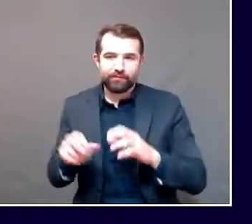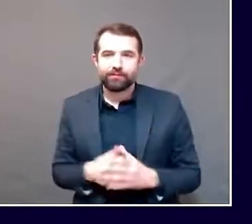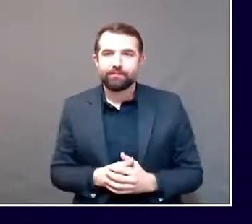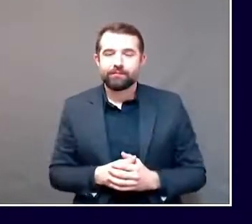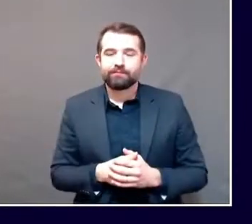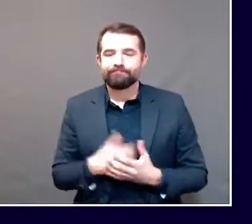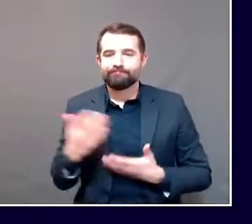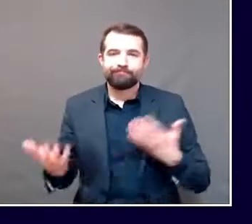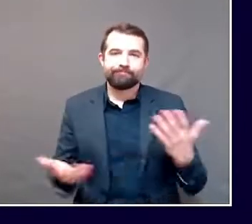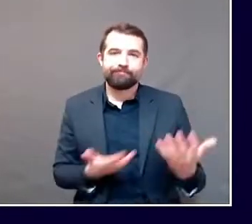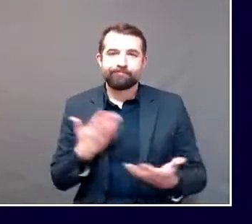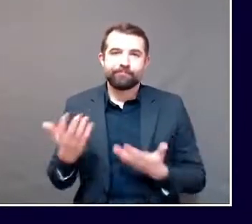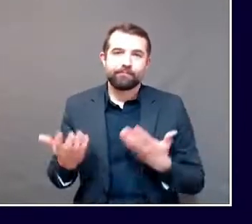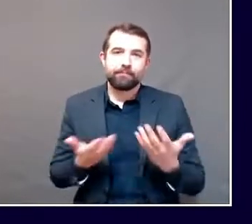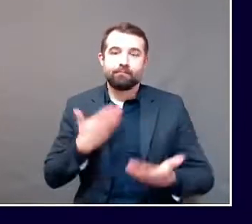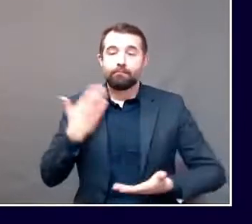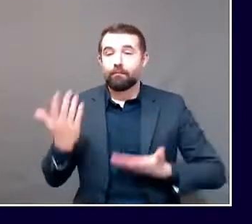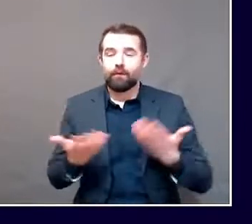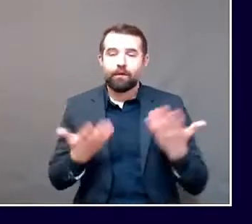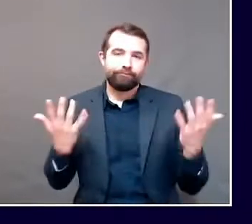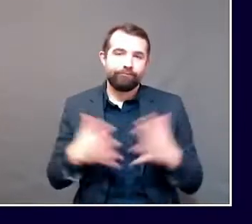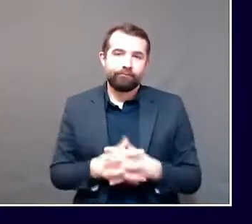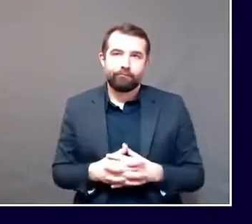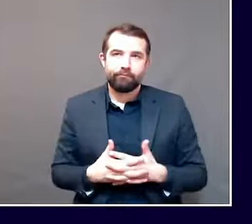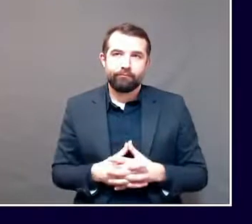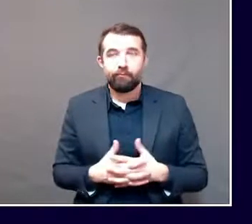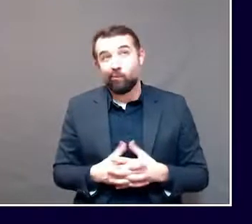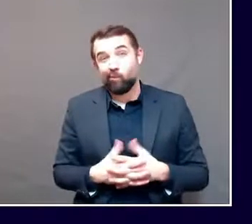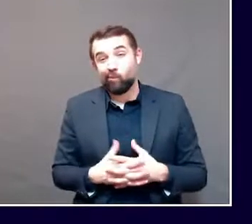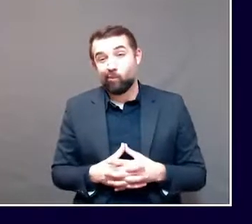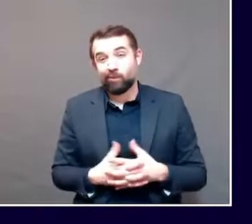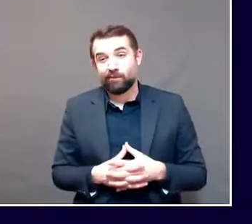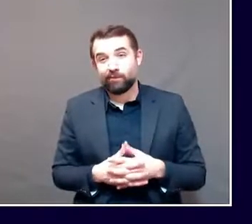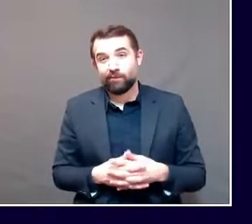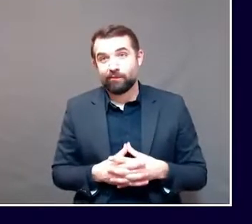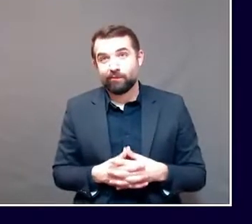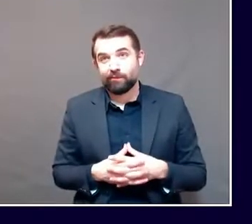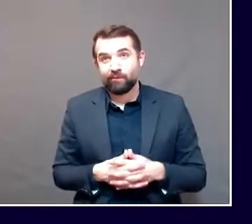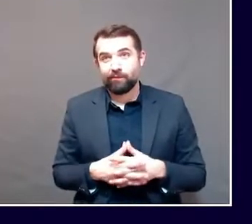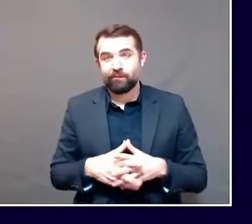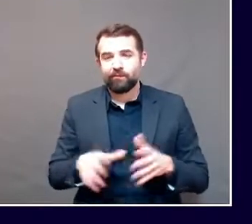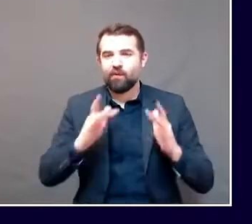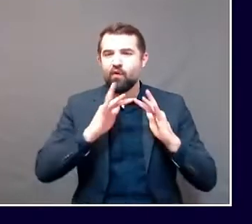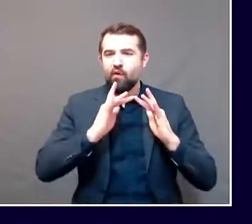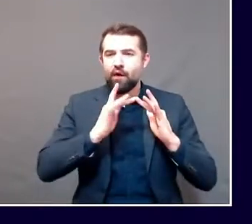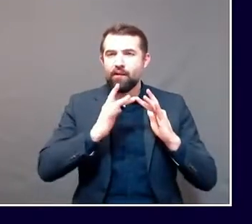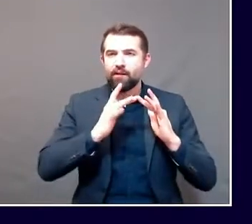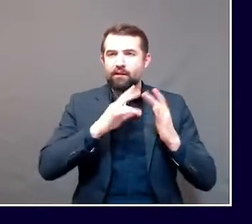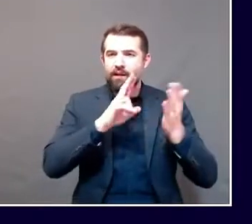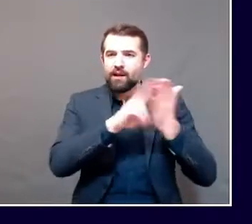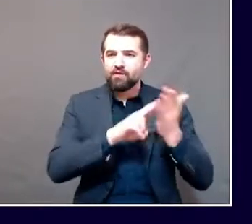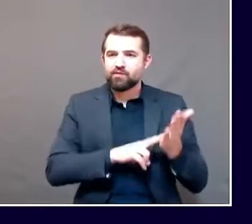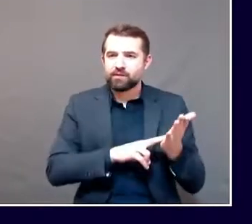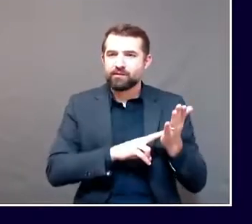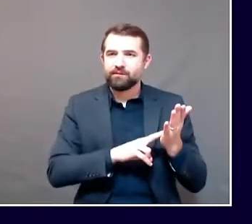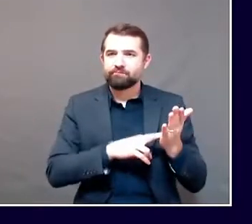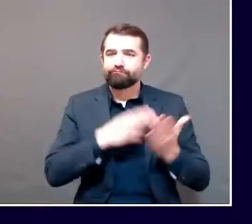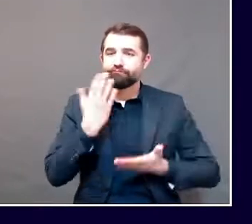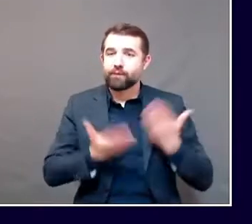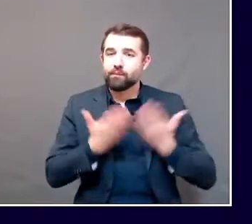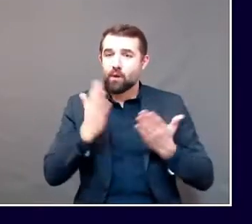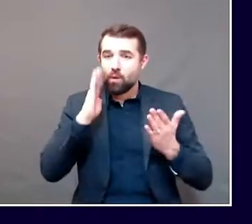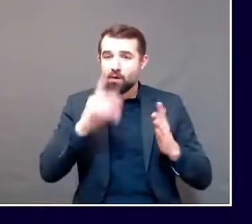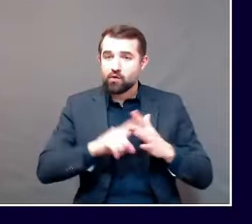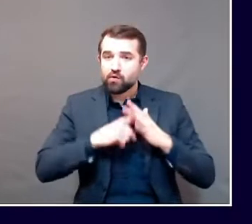Is there more to be said about the online registry that might be rolled out in the